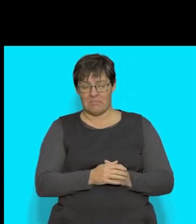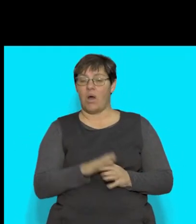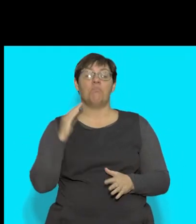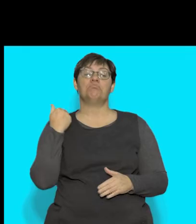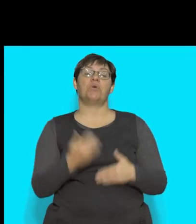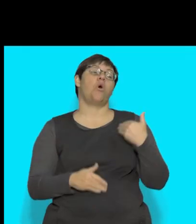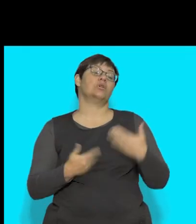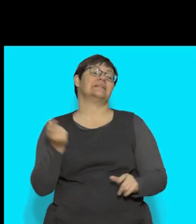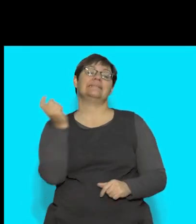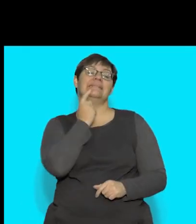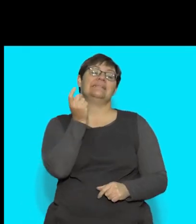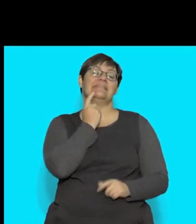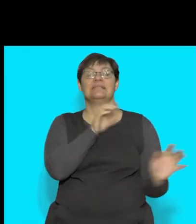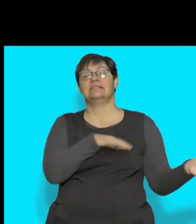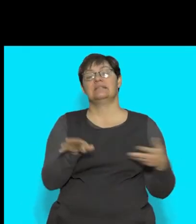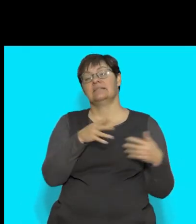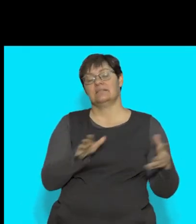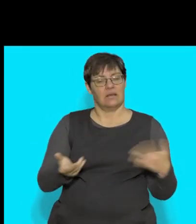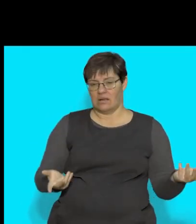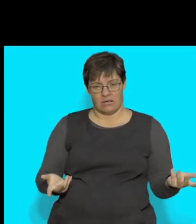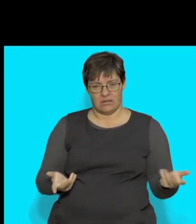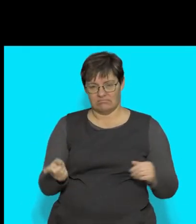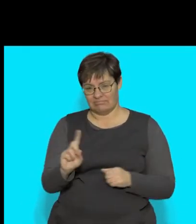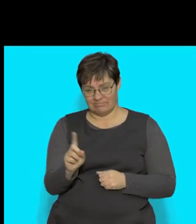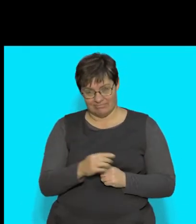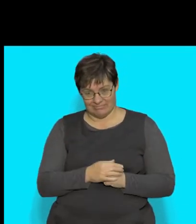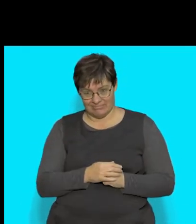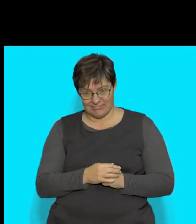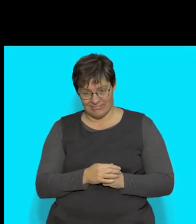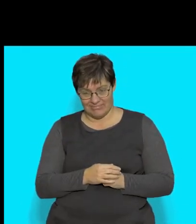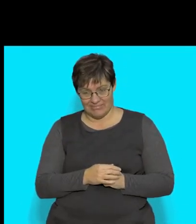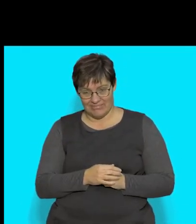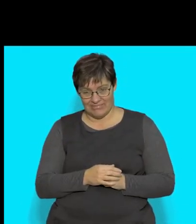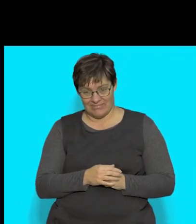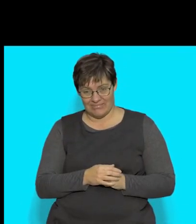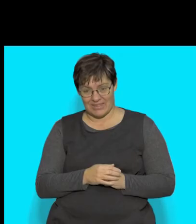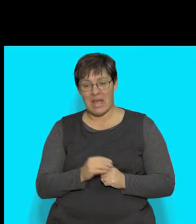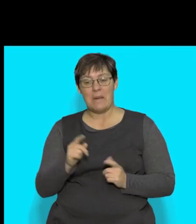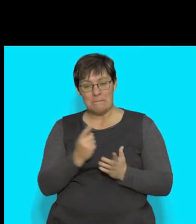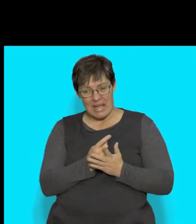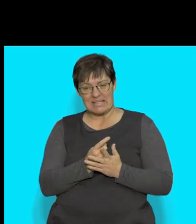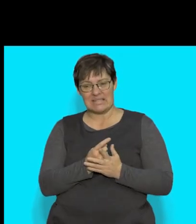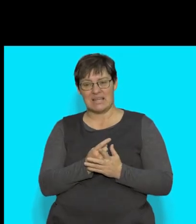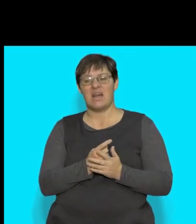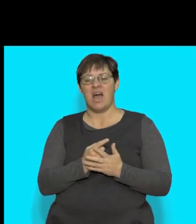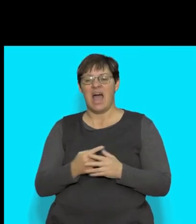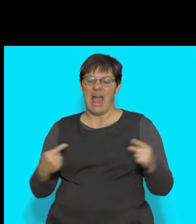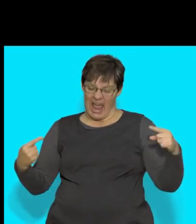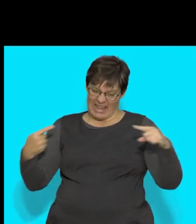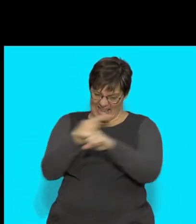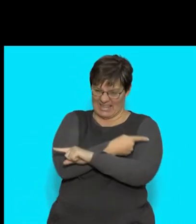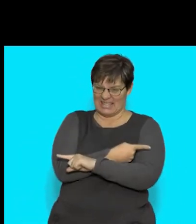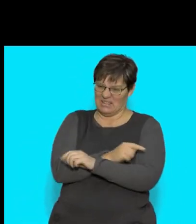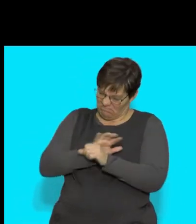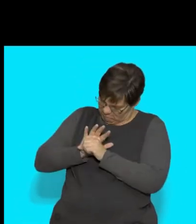transport, diffusion, etc. So very much against the concentration gradient, as I said to you, a process, let me put it